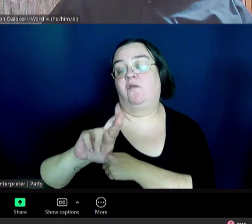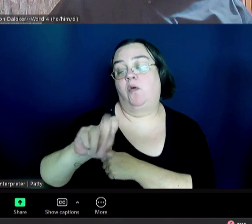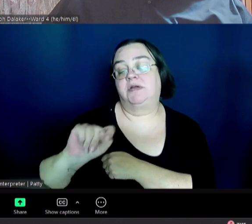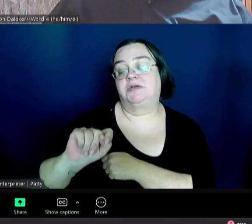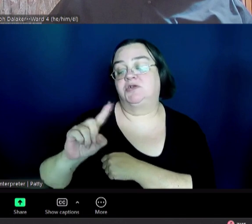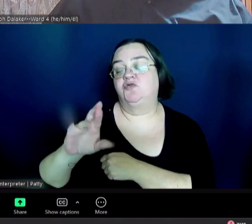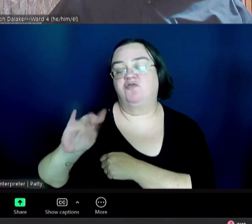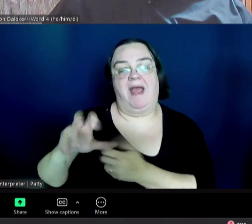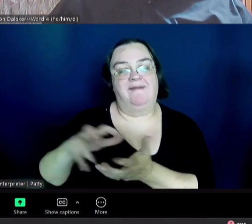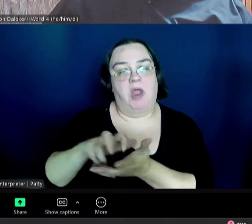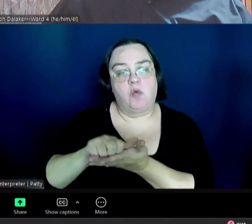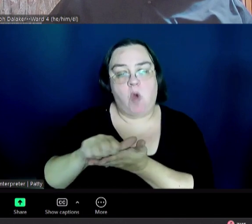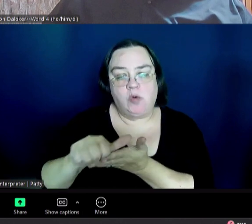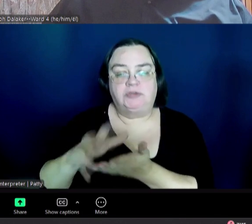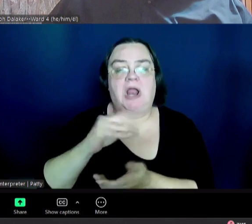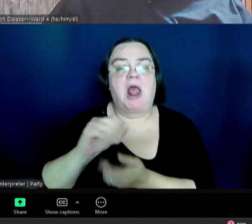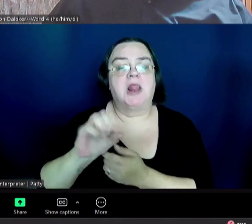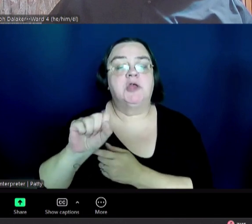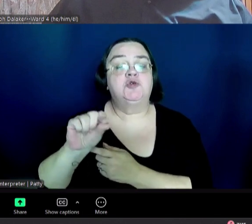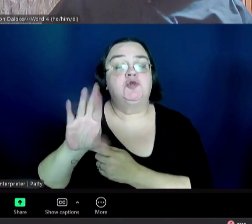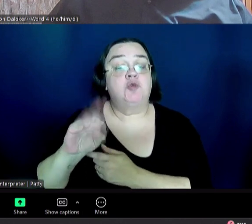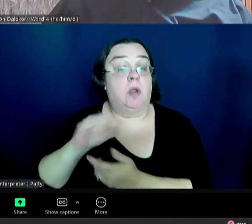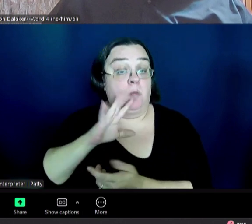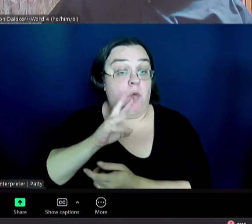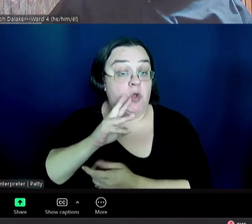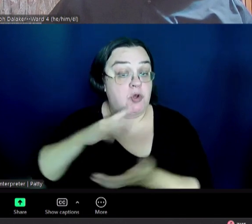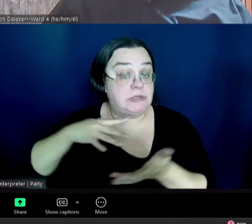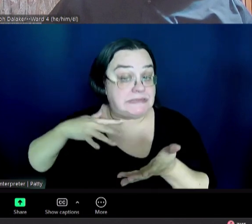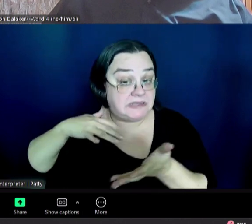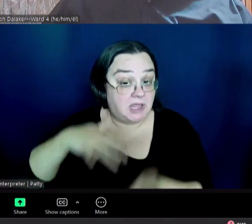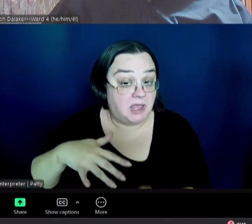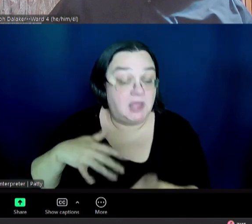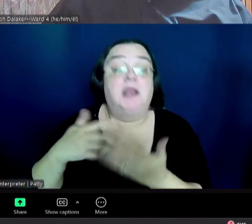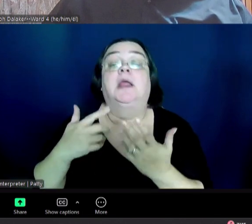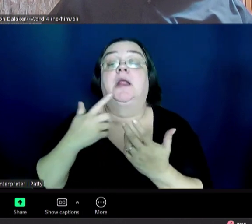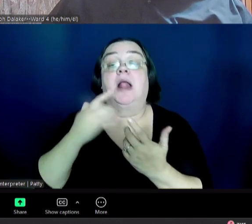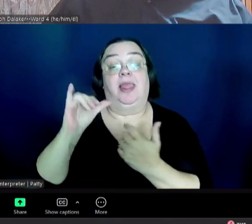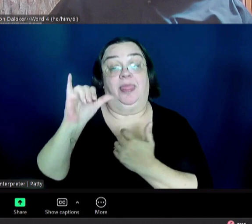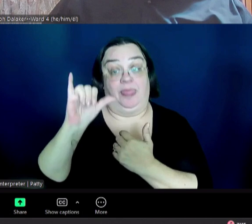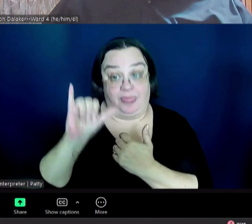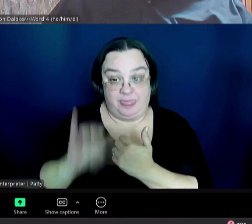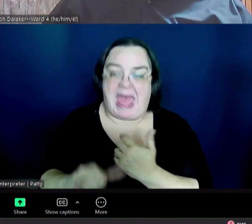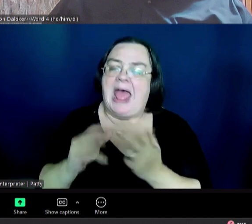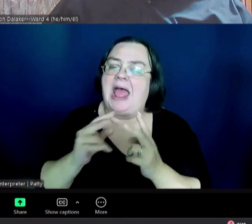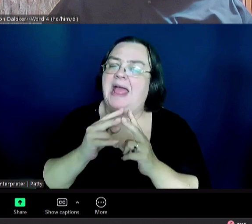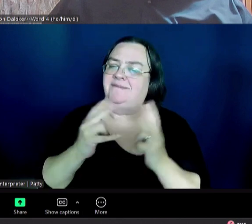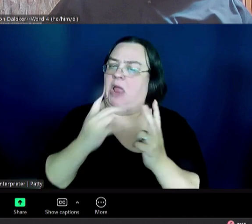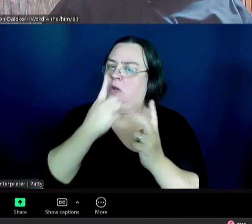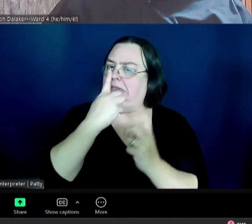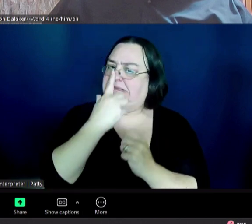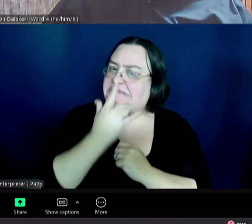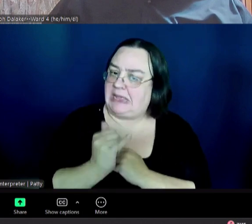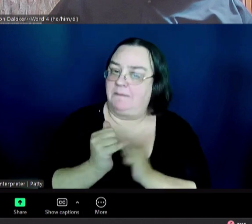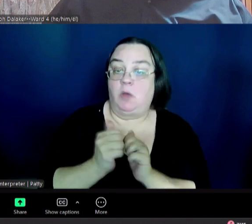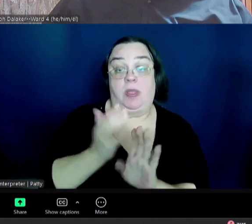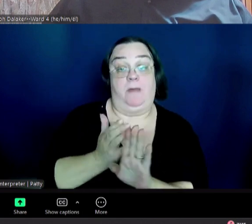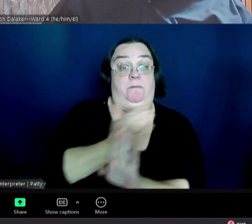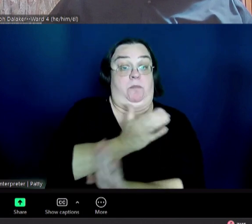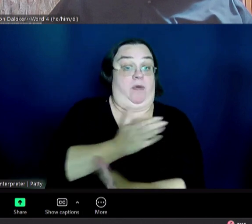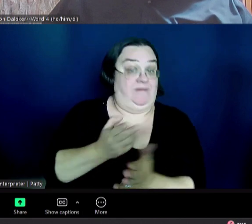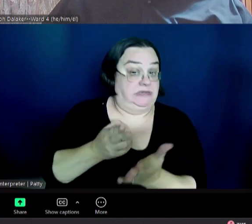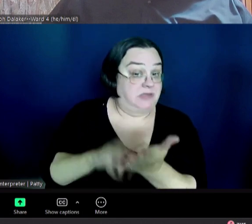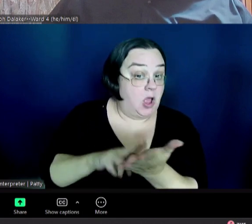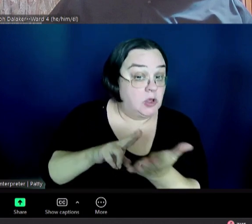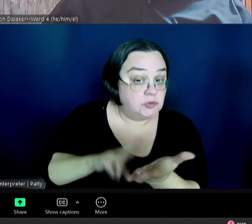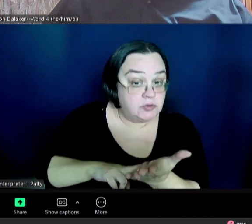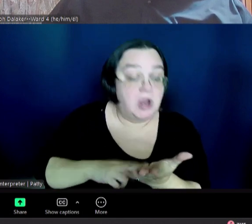and stormwater study. And so that is very similar to the last contract he had.